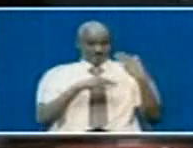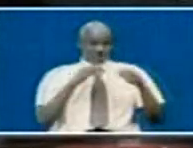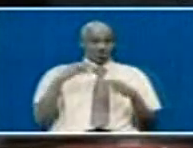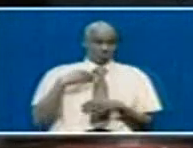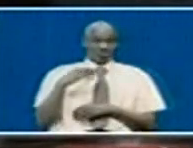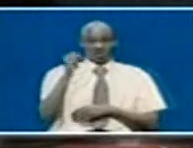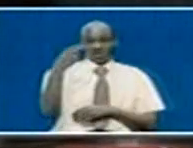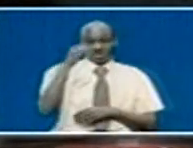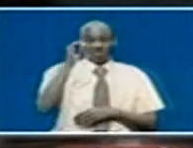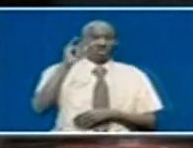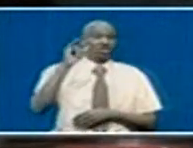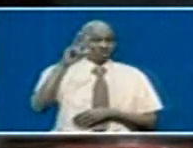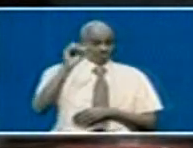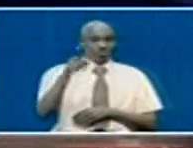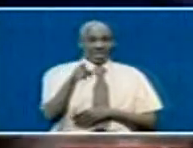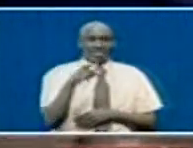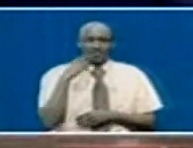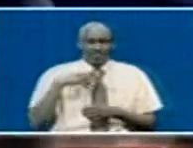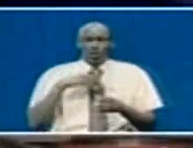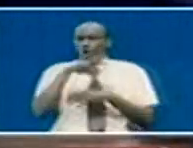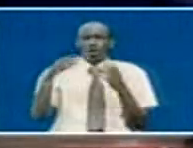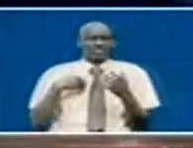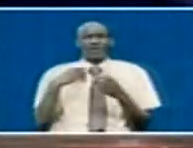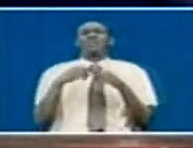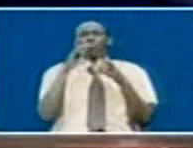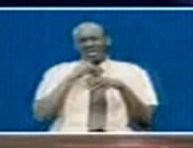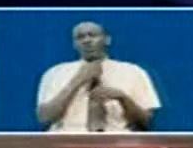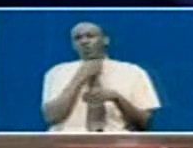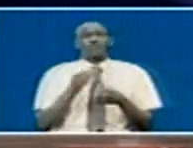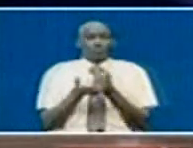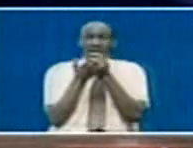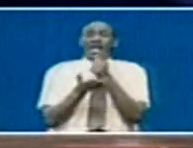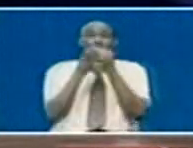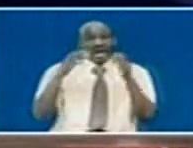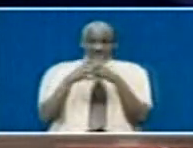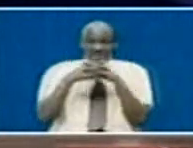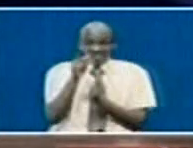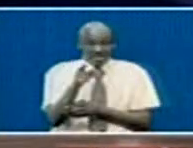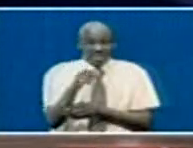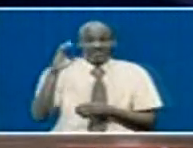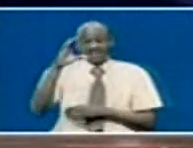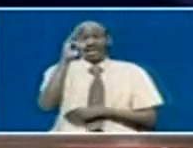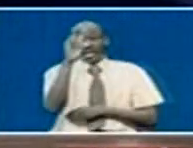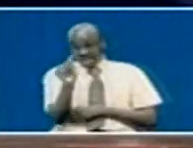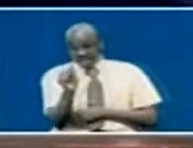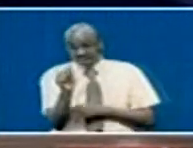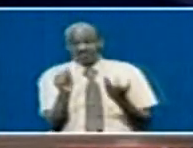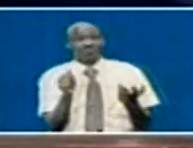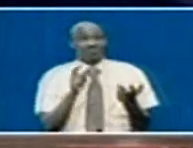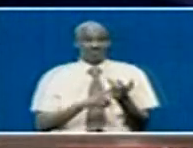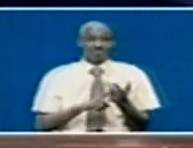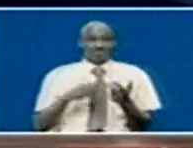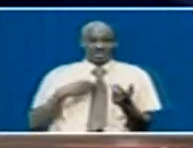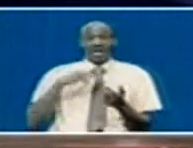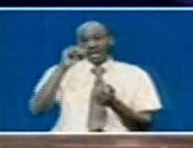Chibok. And when this whole story broke, everyone was offering help. The American CIA was offering help.